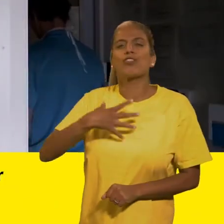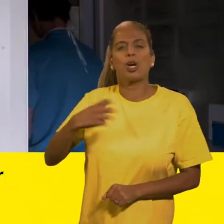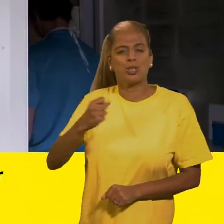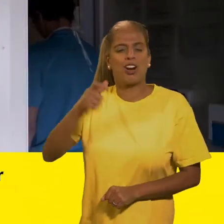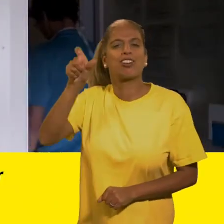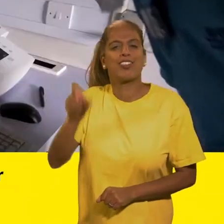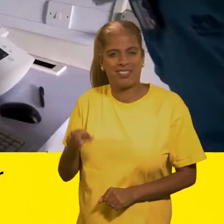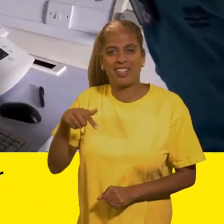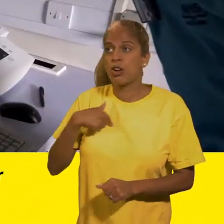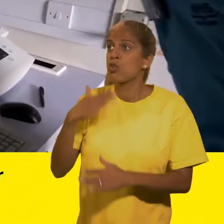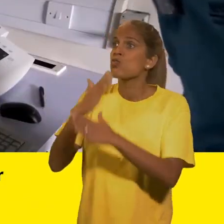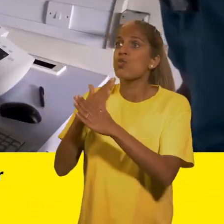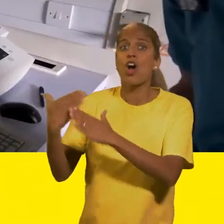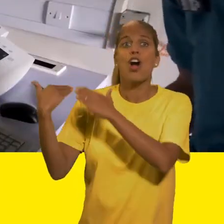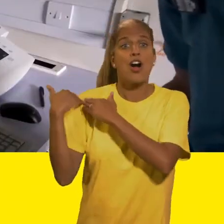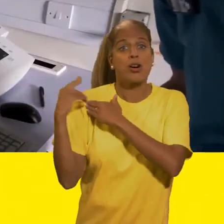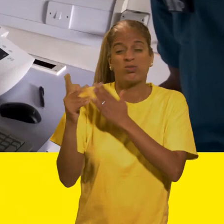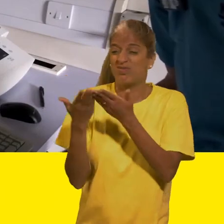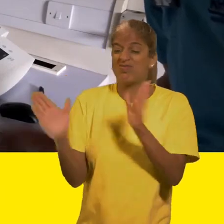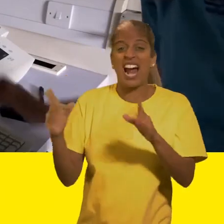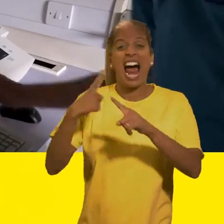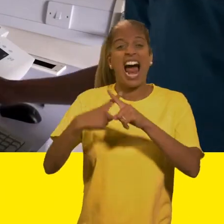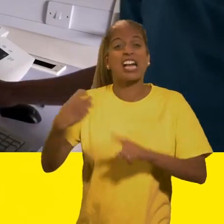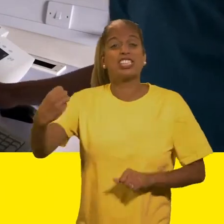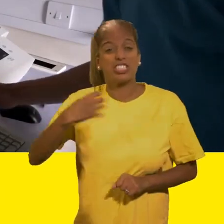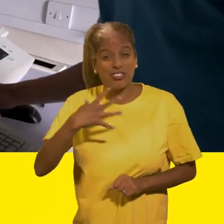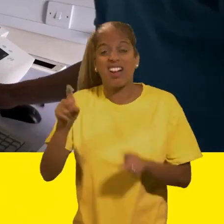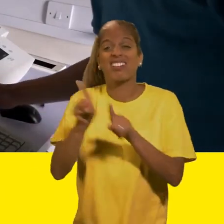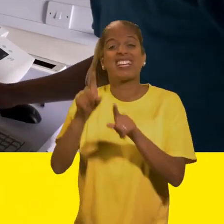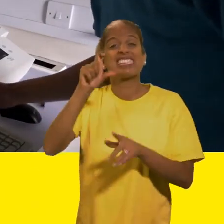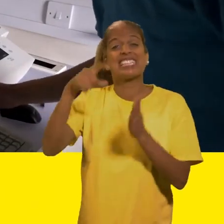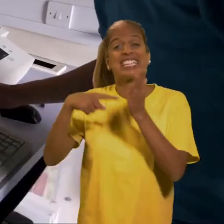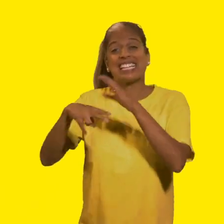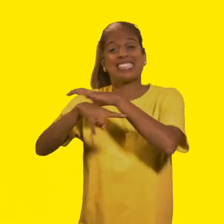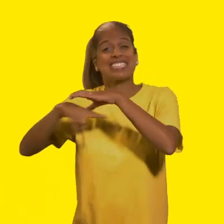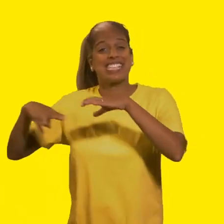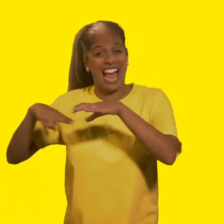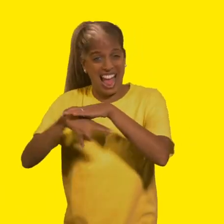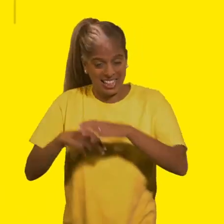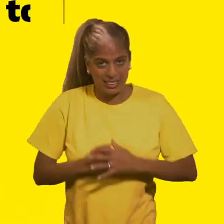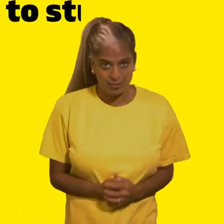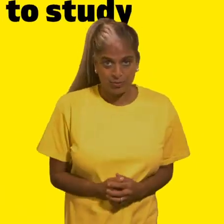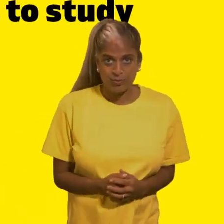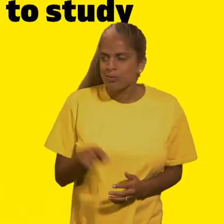my duties are to do generally X-rays, CT scans.